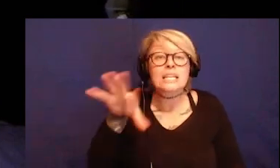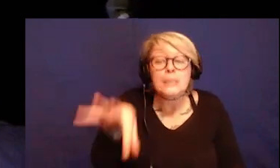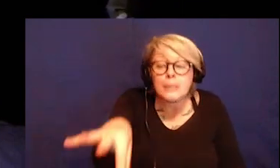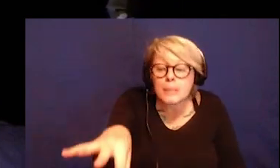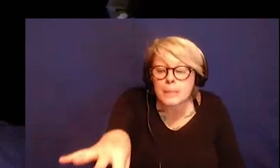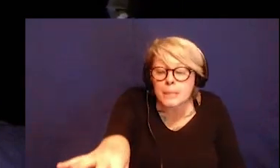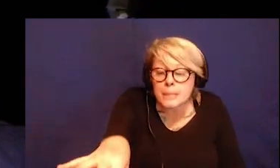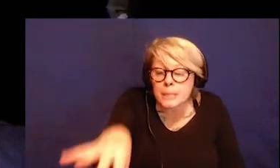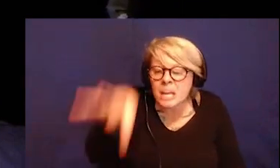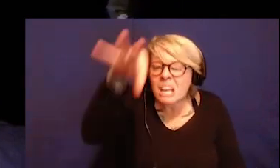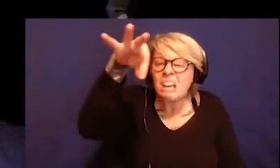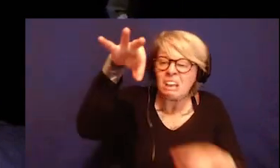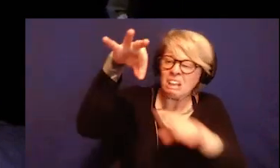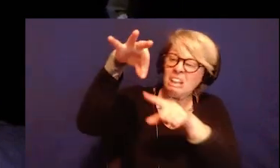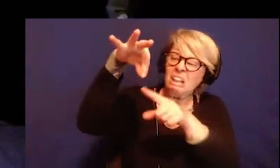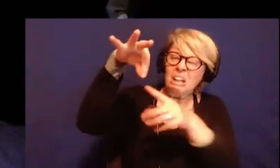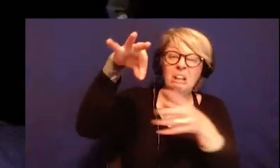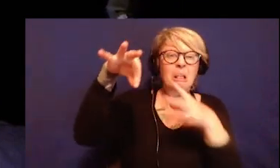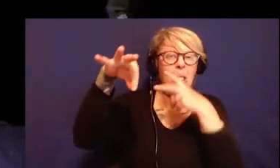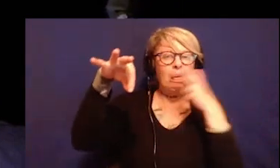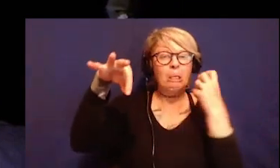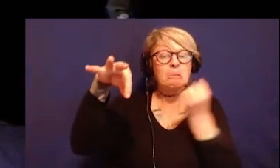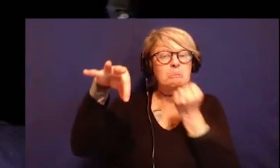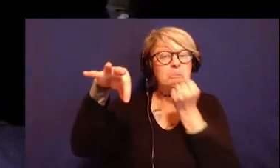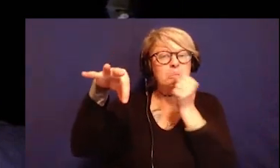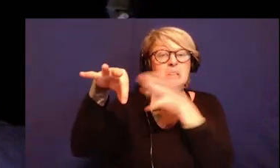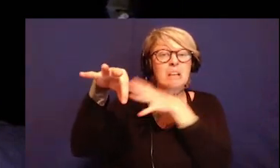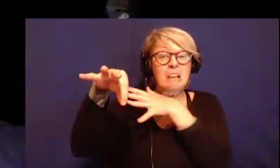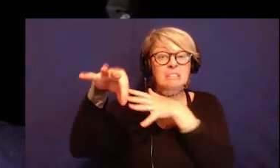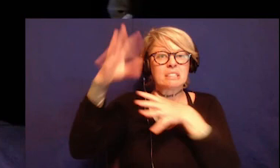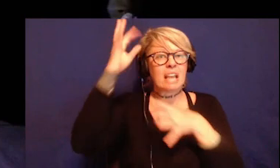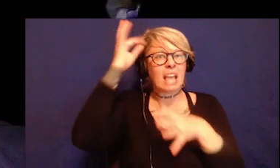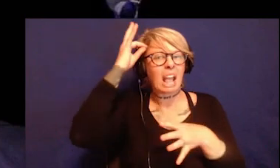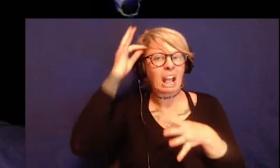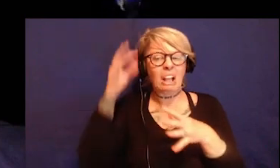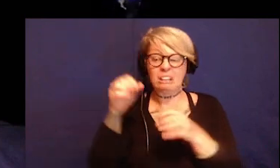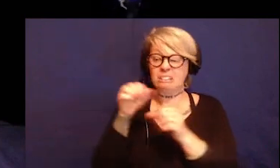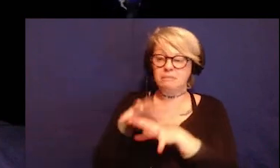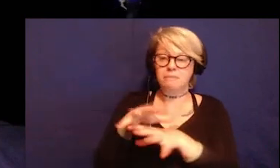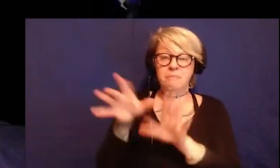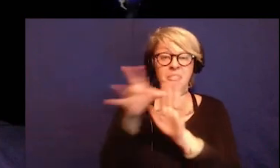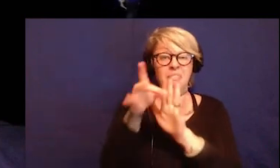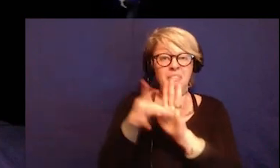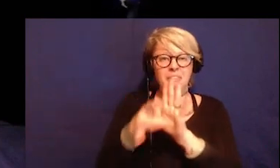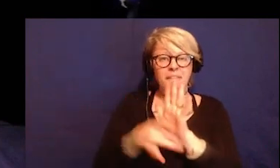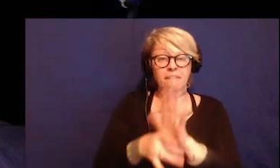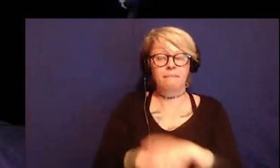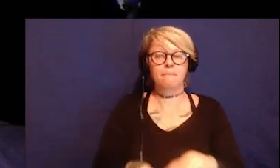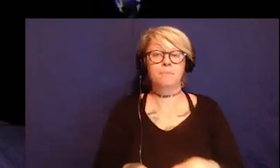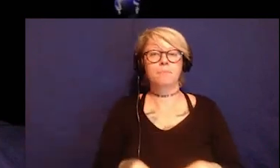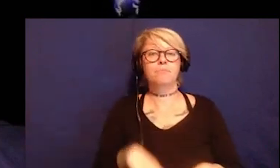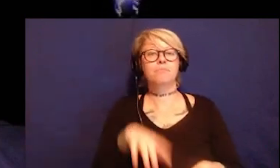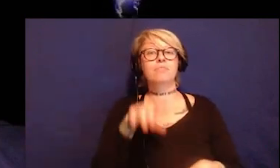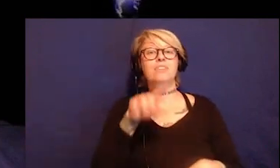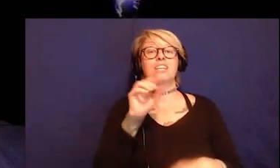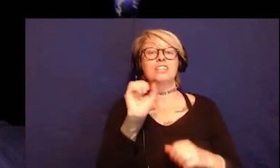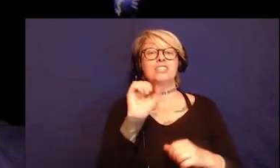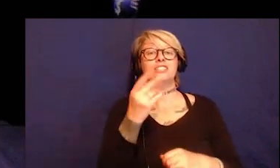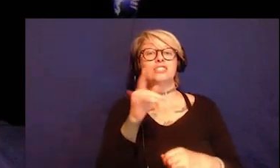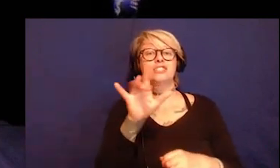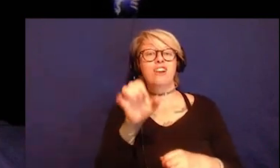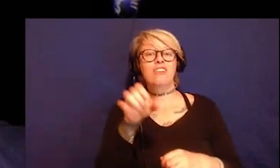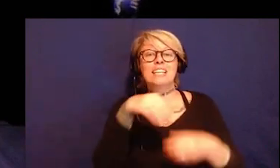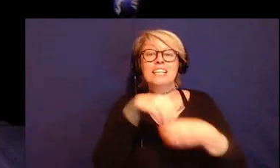pipe. He's covered in grime and hair. Cut to. Charlie is in a tiny bathtub full